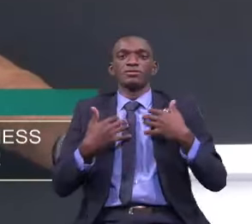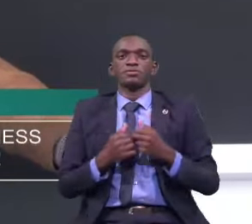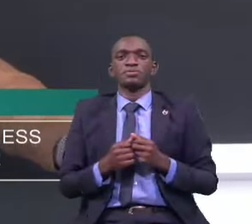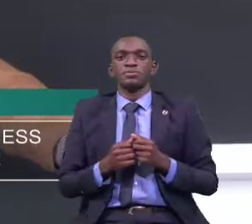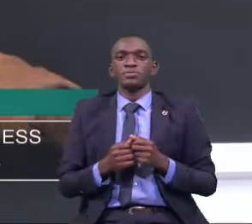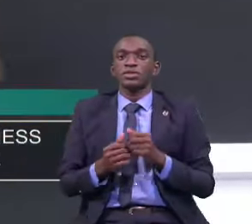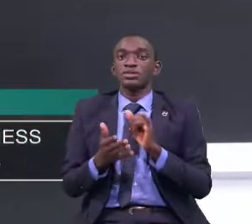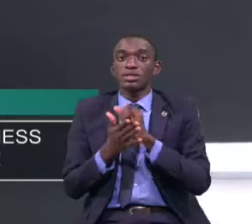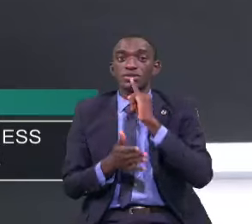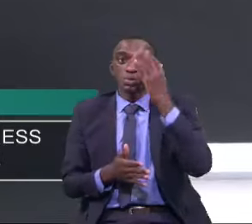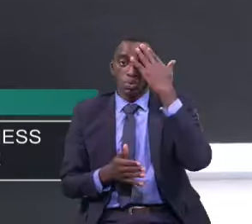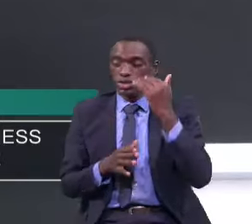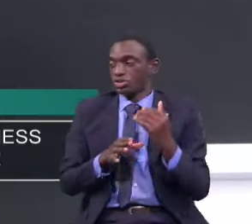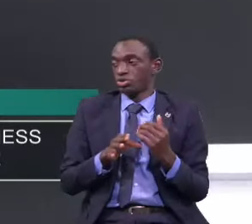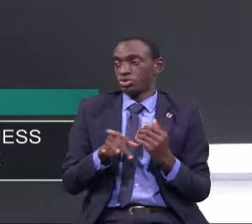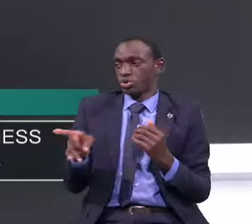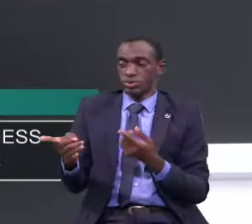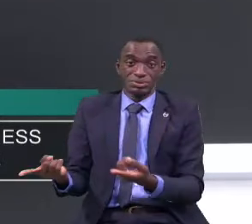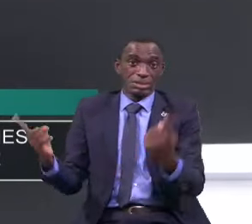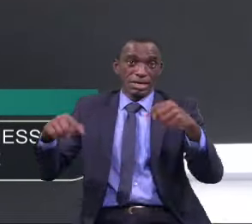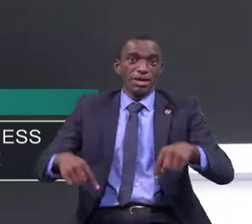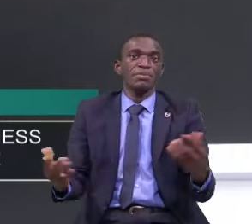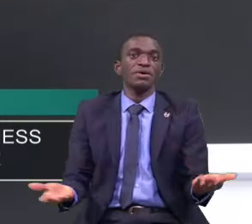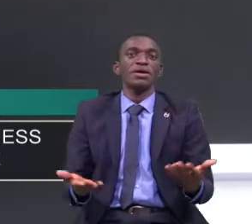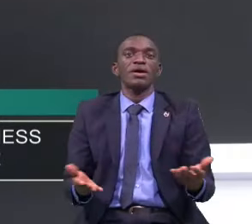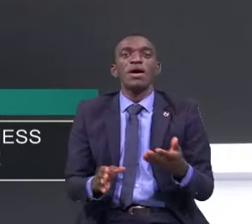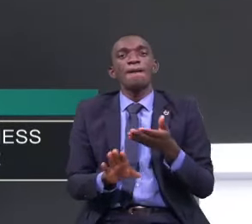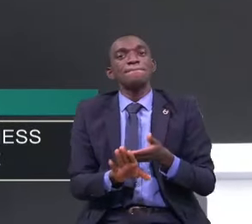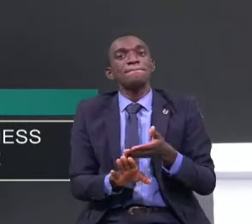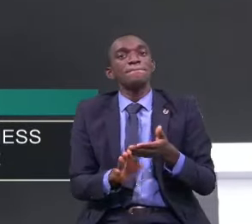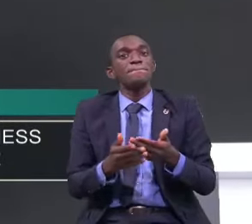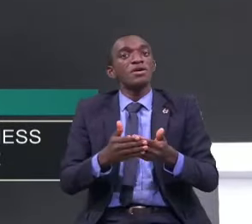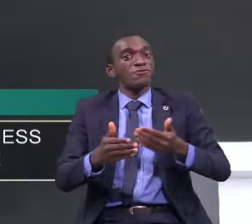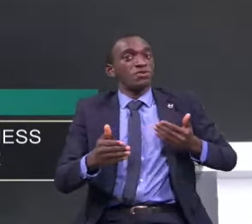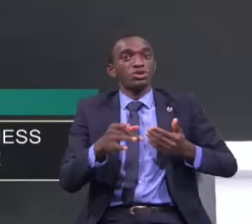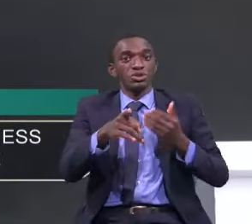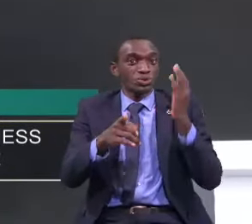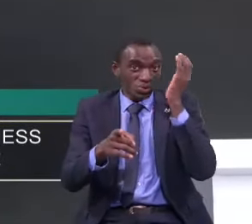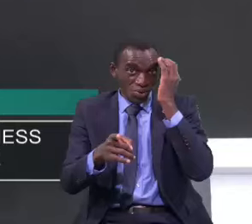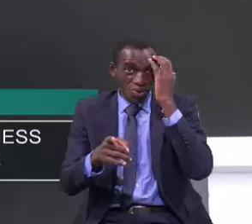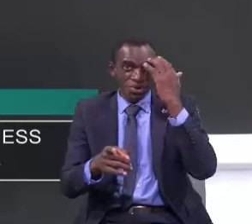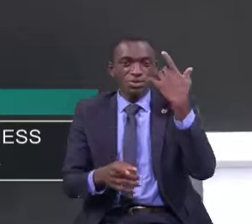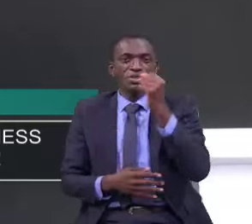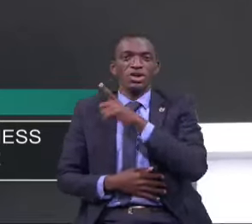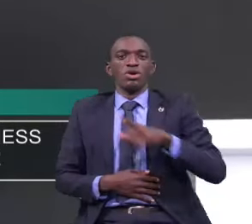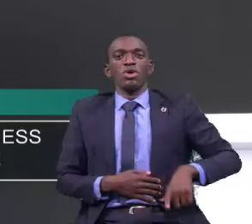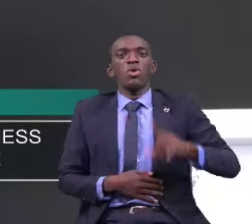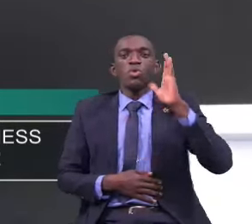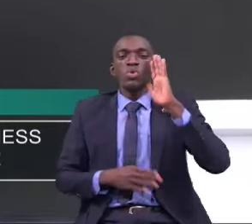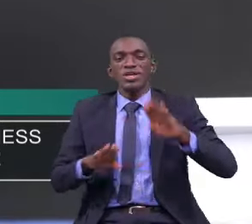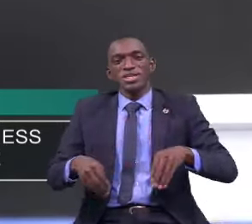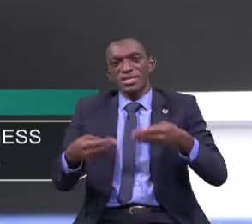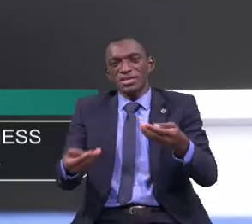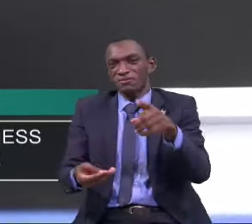That's why you came. And before you go, the Lord will give you that thing inside